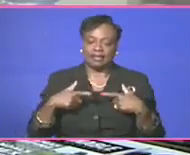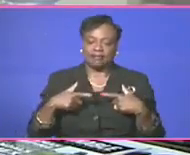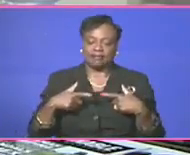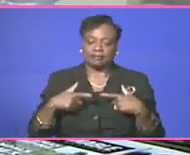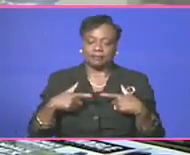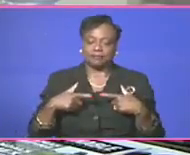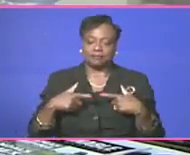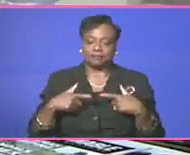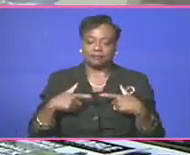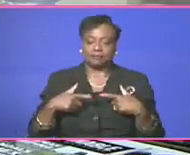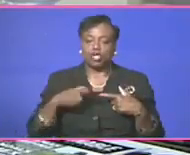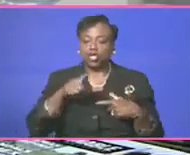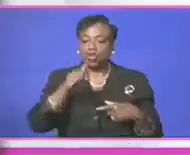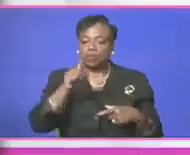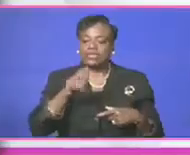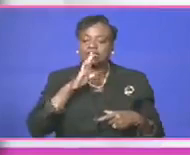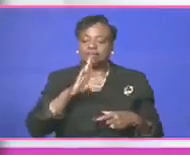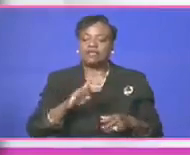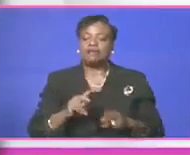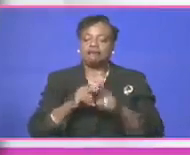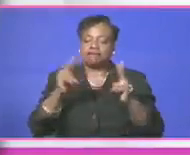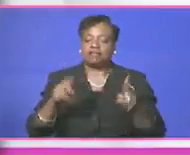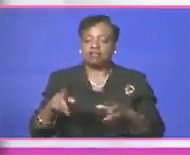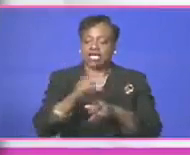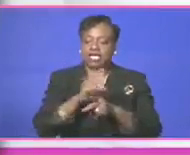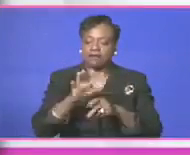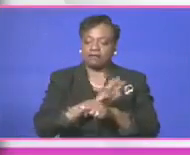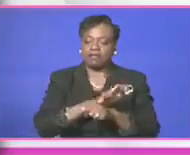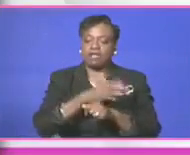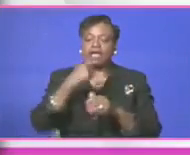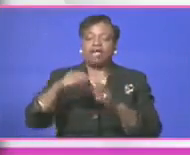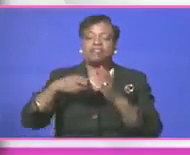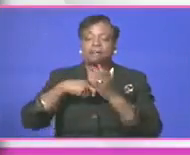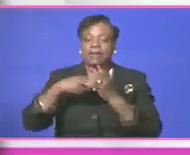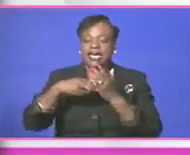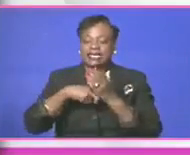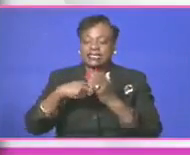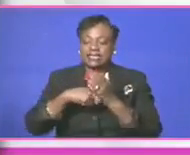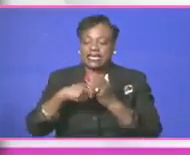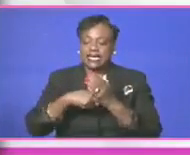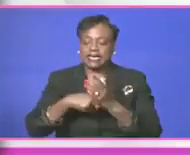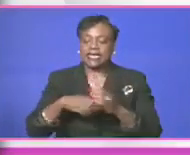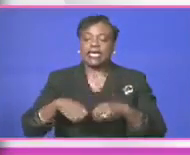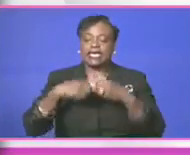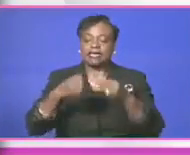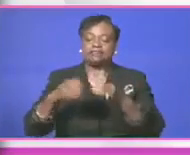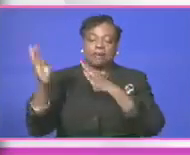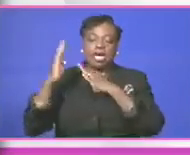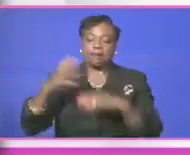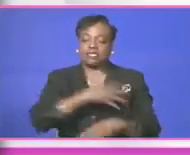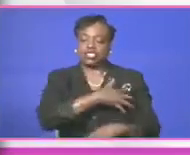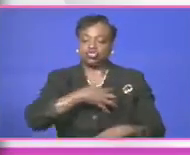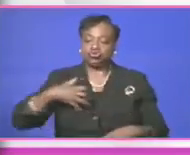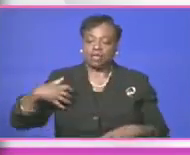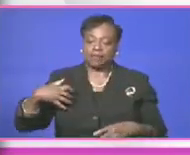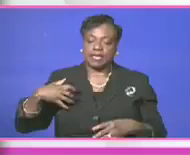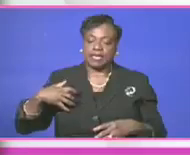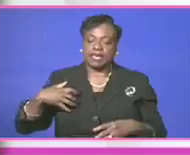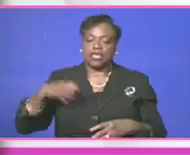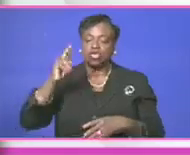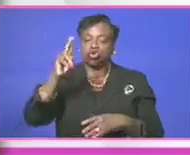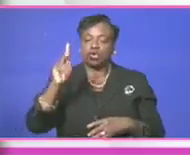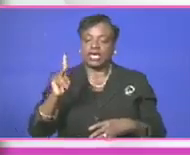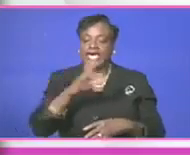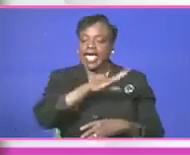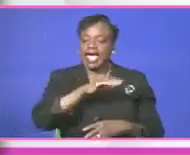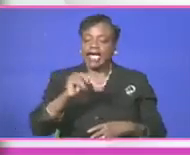aspects and also very careful. Mitchell says the magazine now gives Bahamas Striping a real presence in the UK, other parts of Europe, and even in the Caribbean,